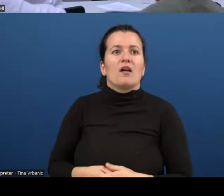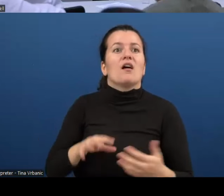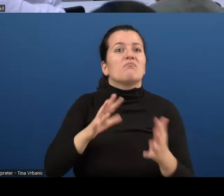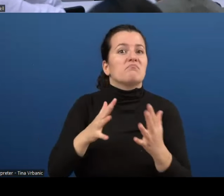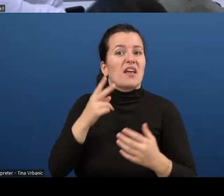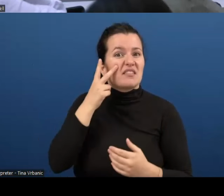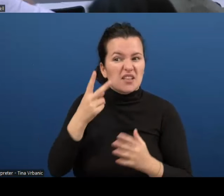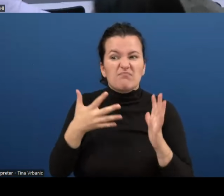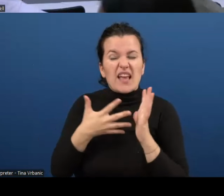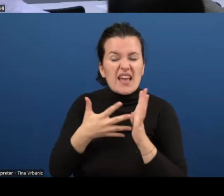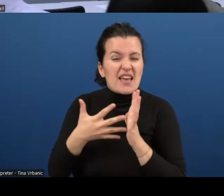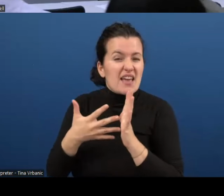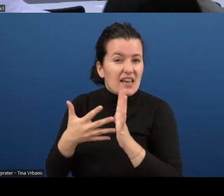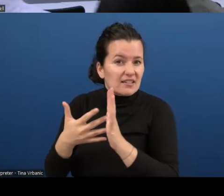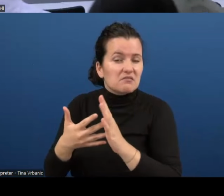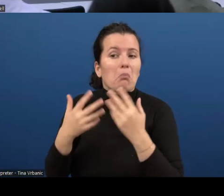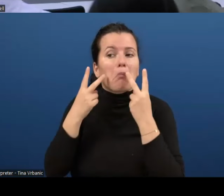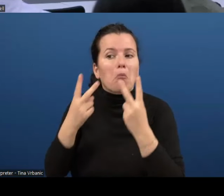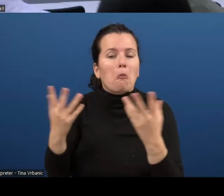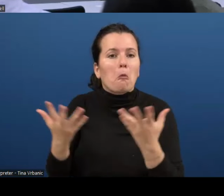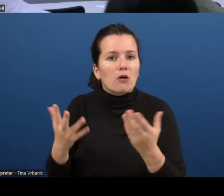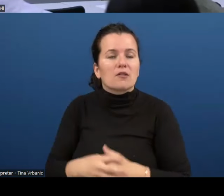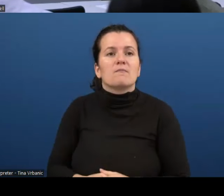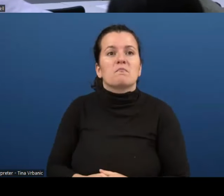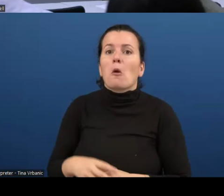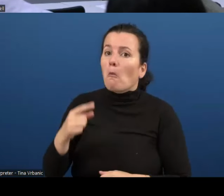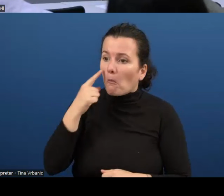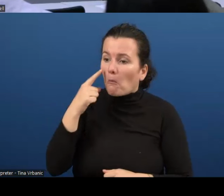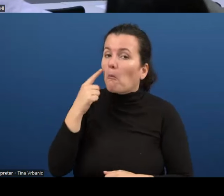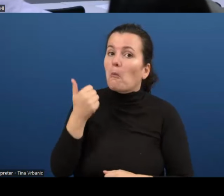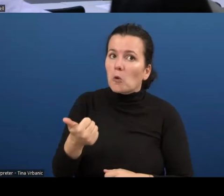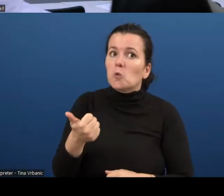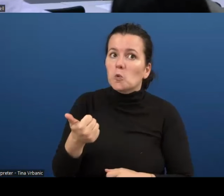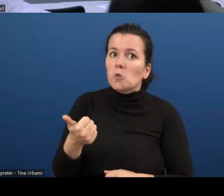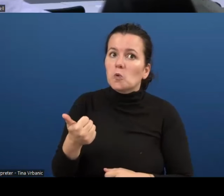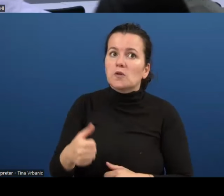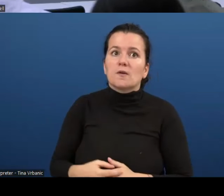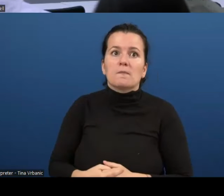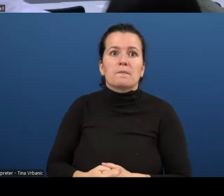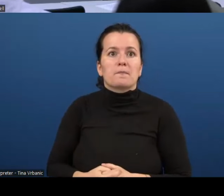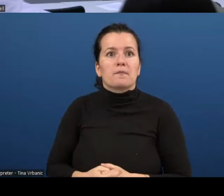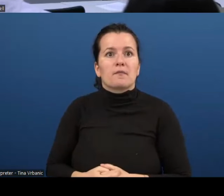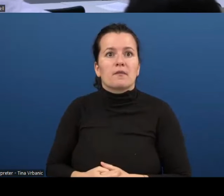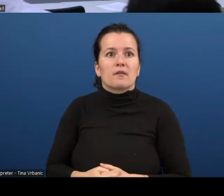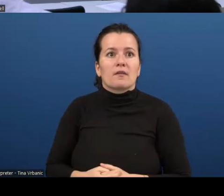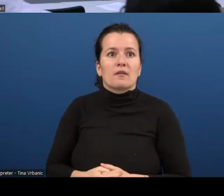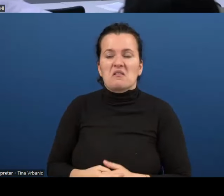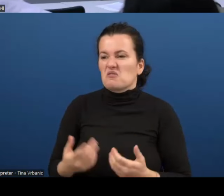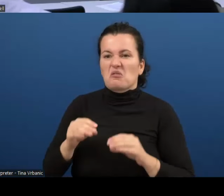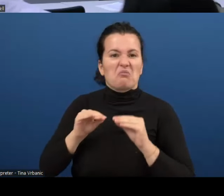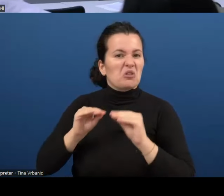it's well, it seems promising, because performance with hardly any training was already,